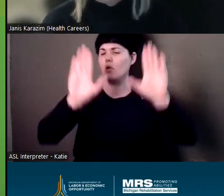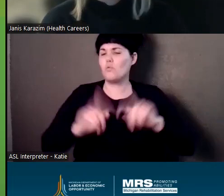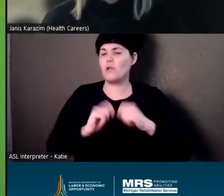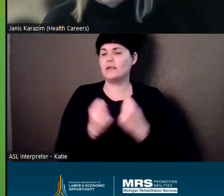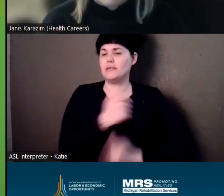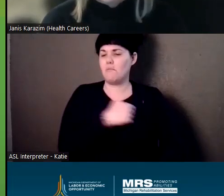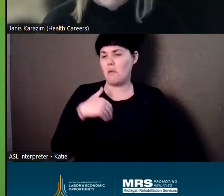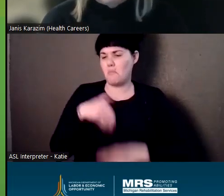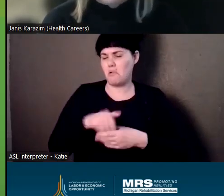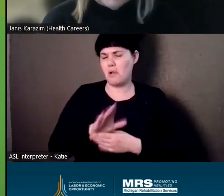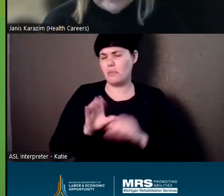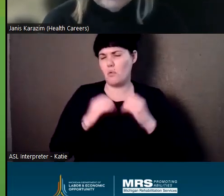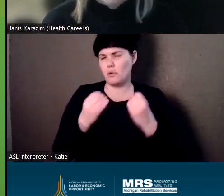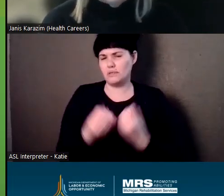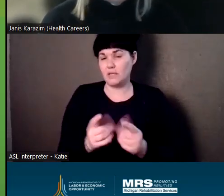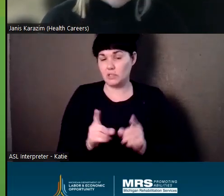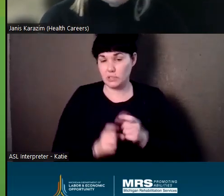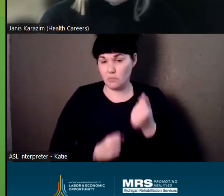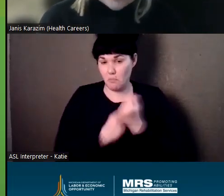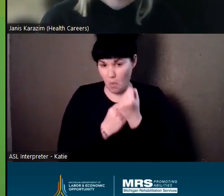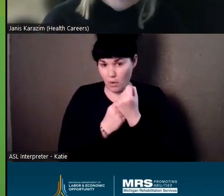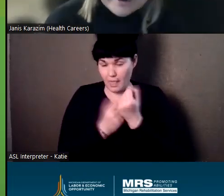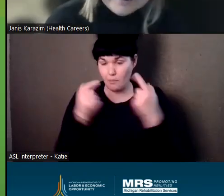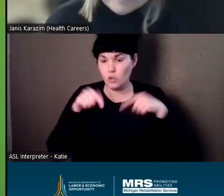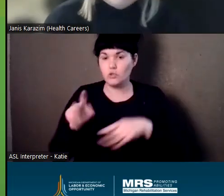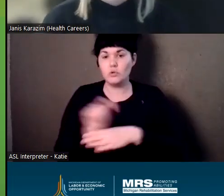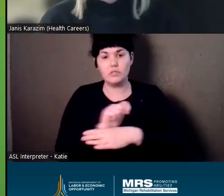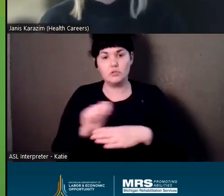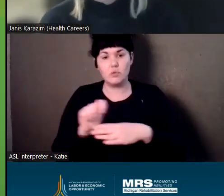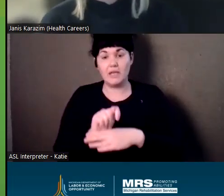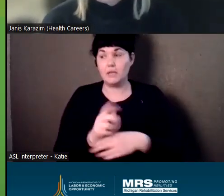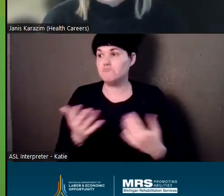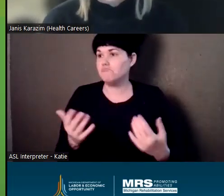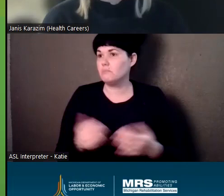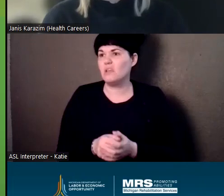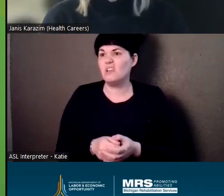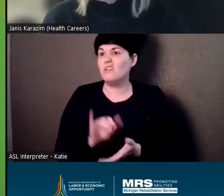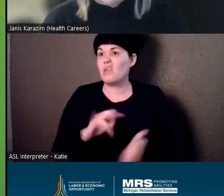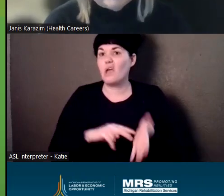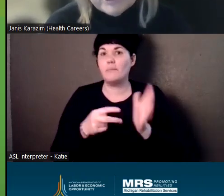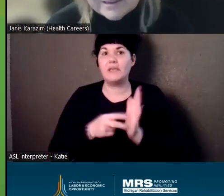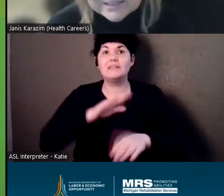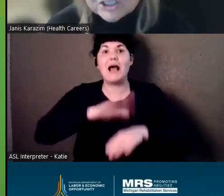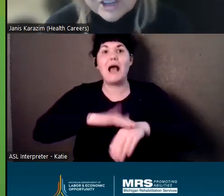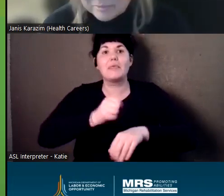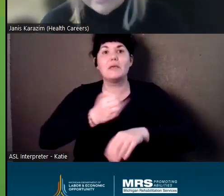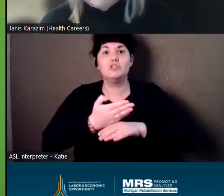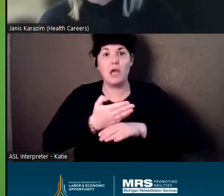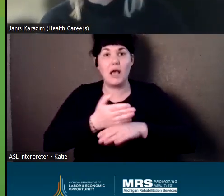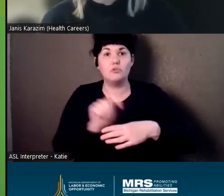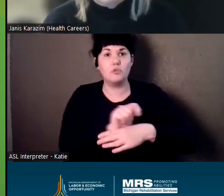and then support them in training, whether it's on the job training or whether it's through an